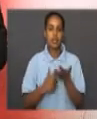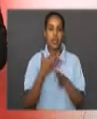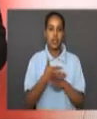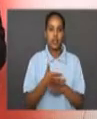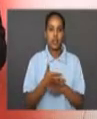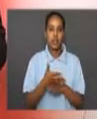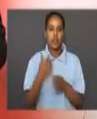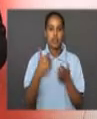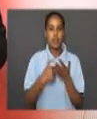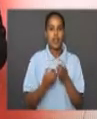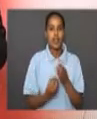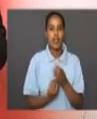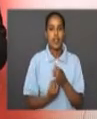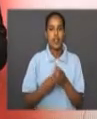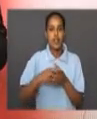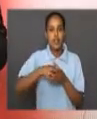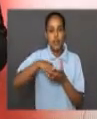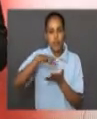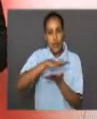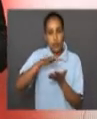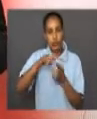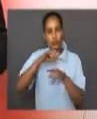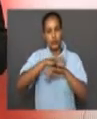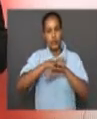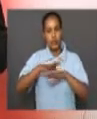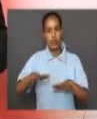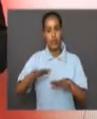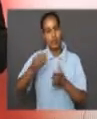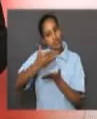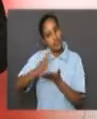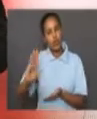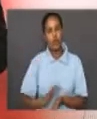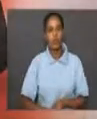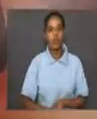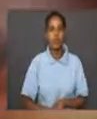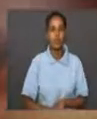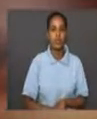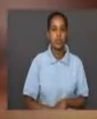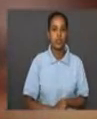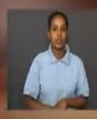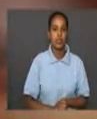Then they float to the surface where they are skimmed off.